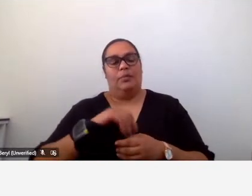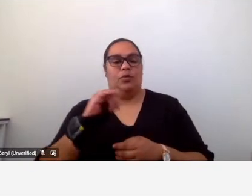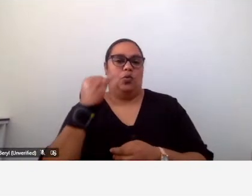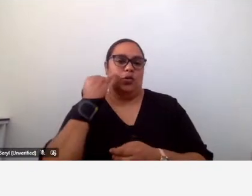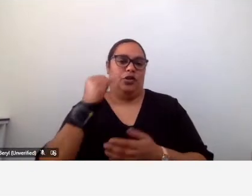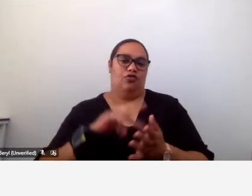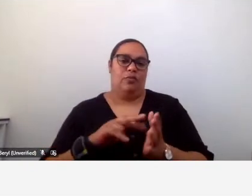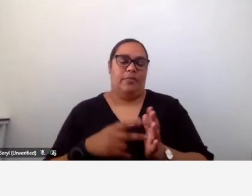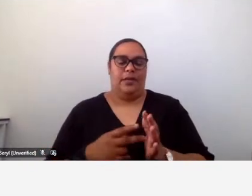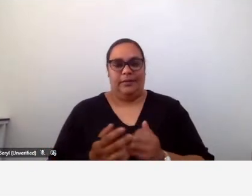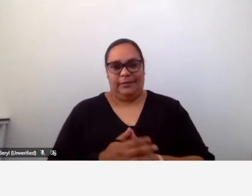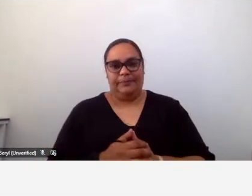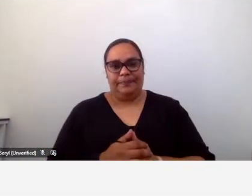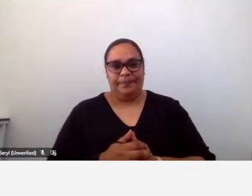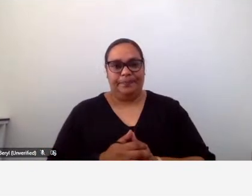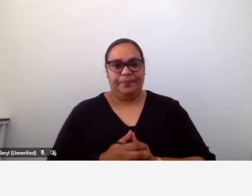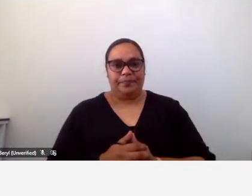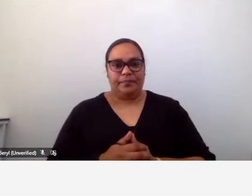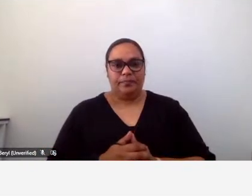initiation season.